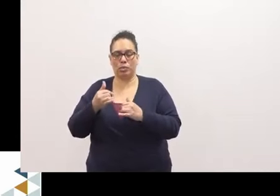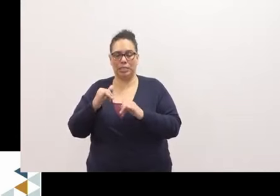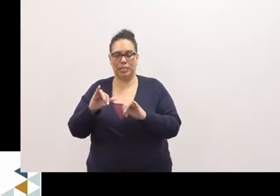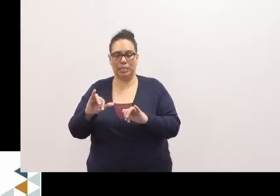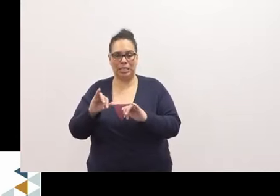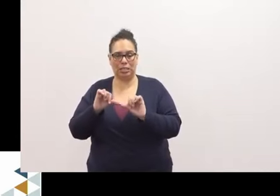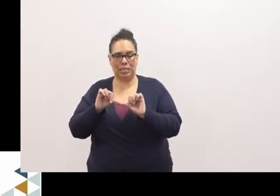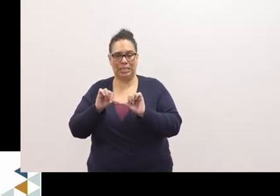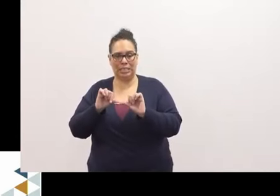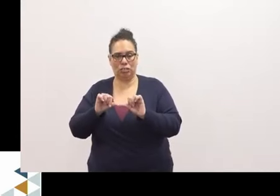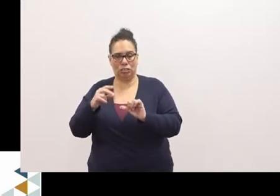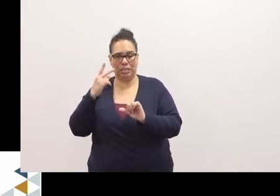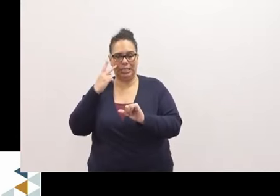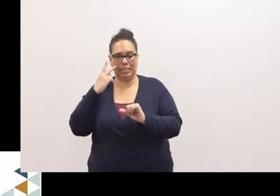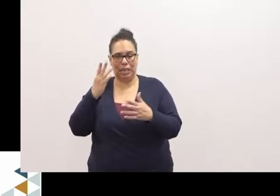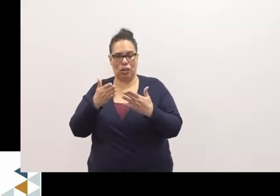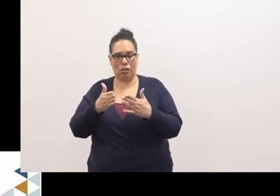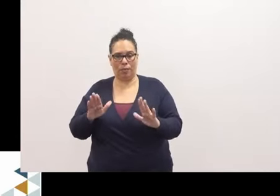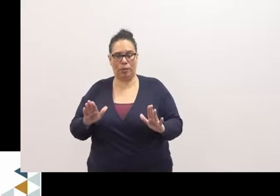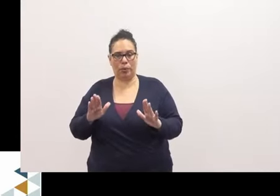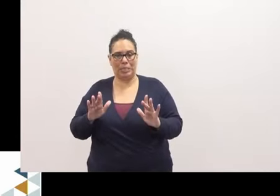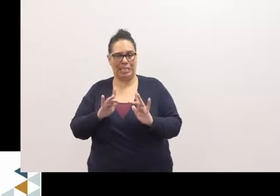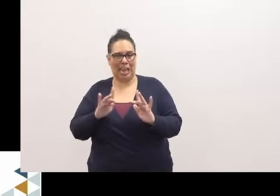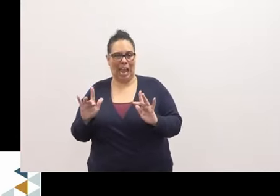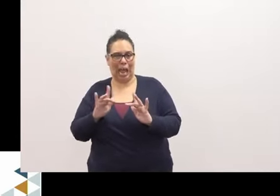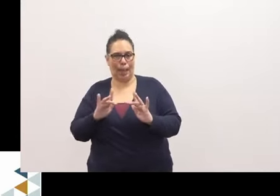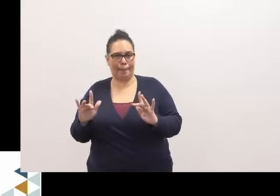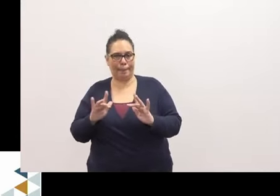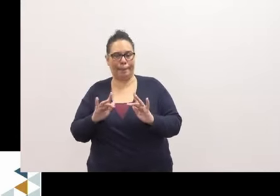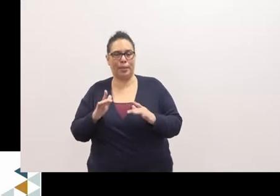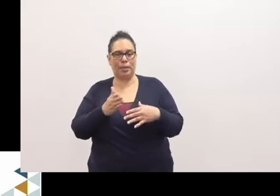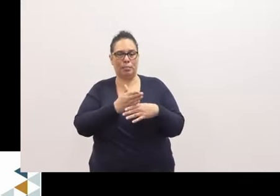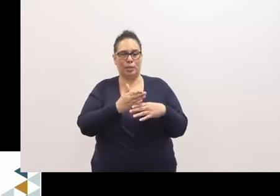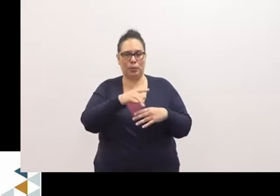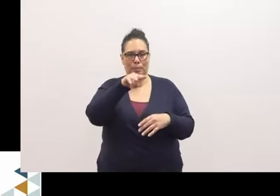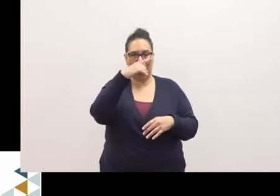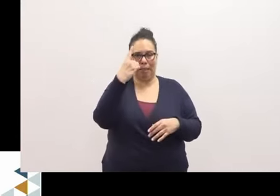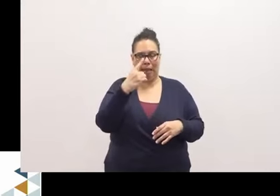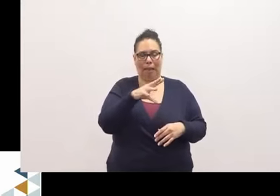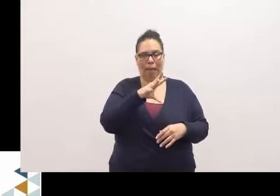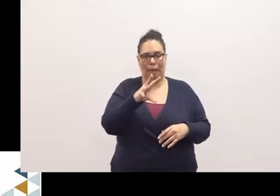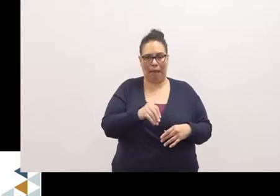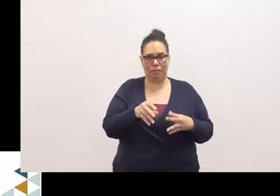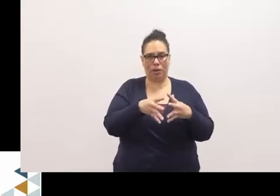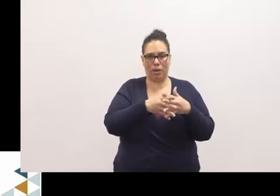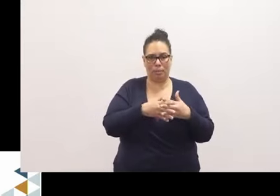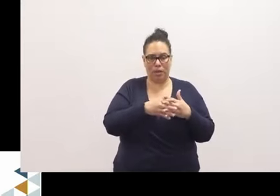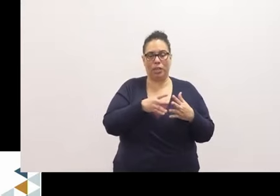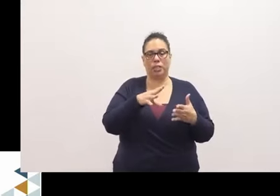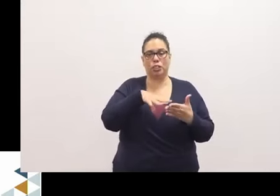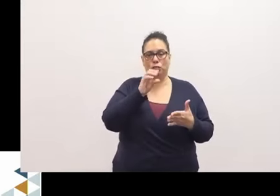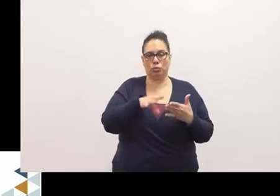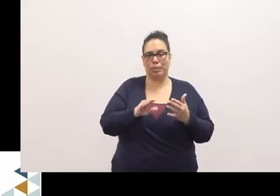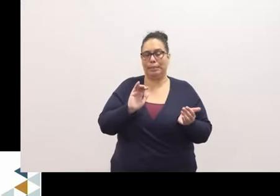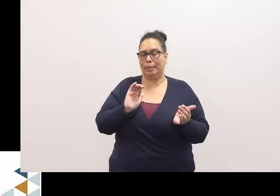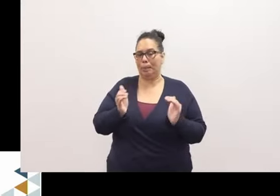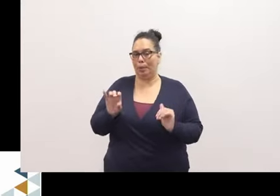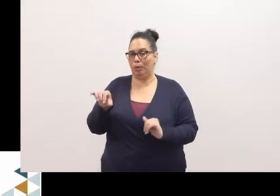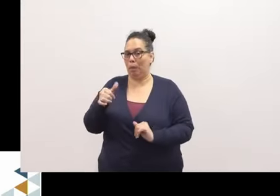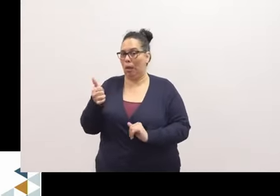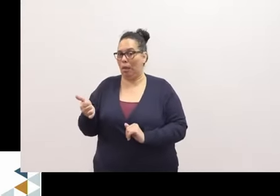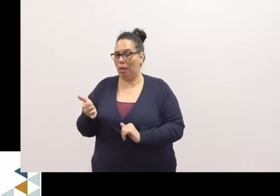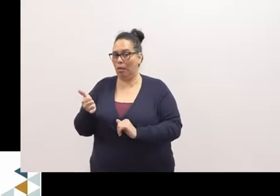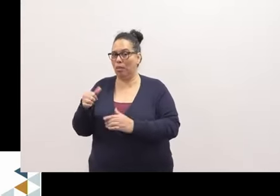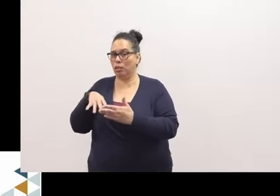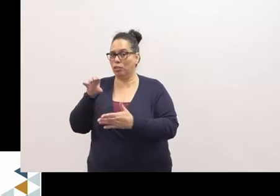still continue to see overall, there is a gap between our Black African-American students compared to all other students. But when we hone in